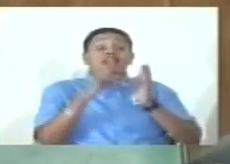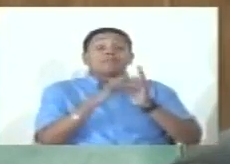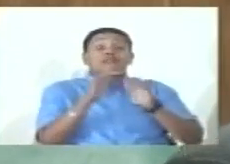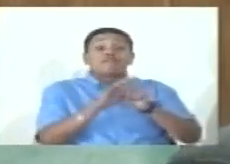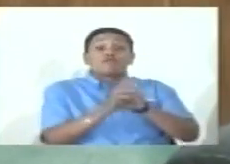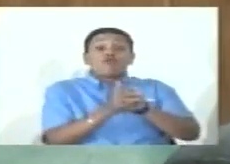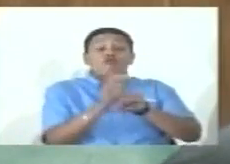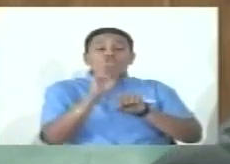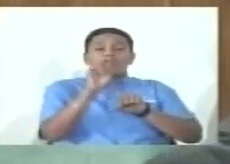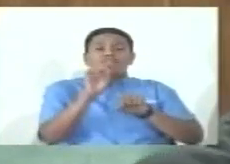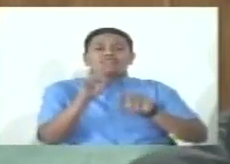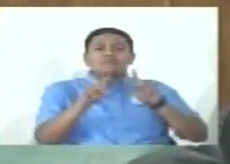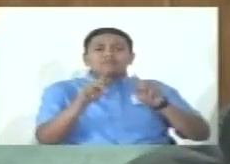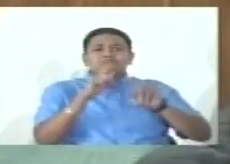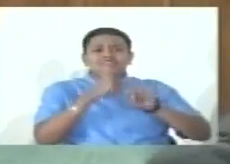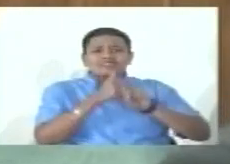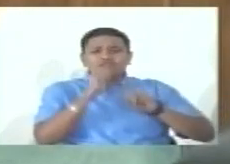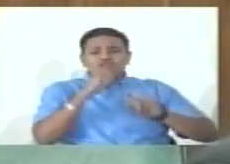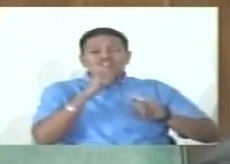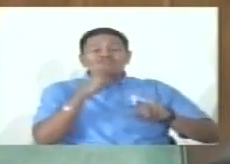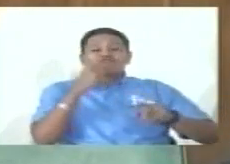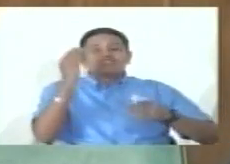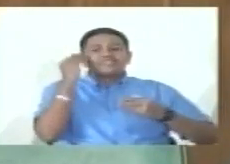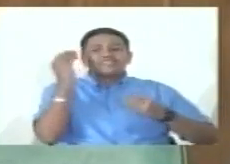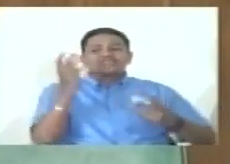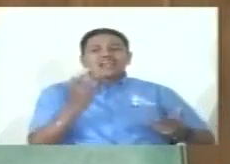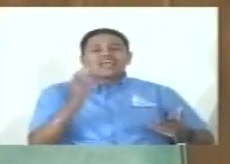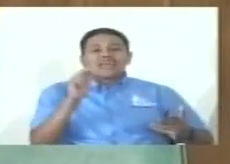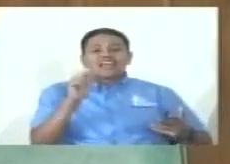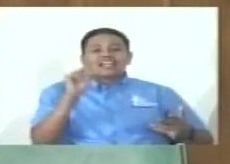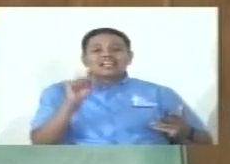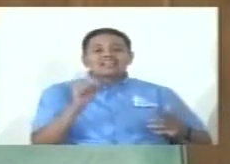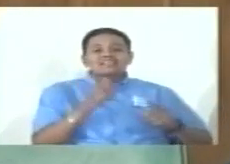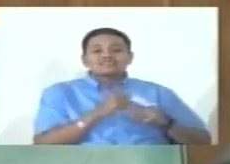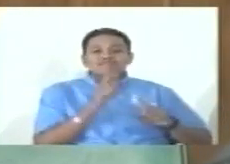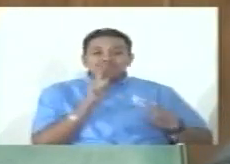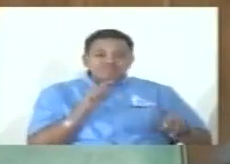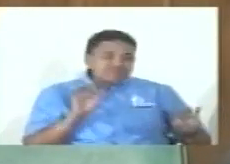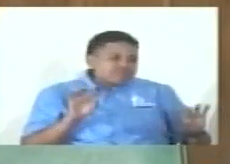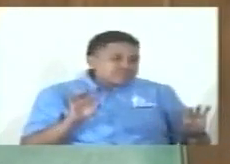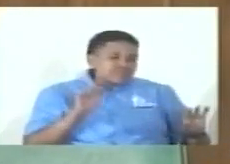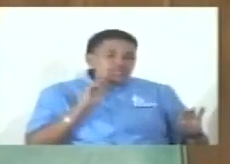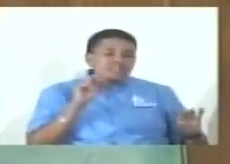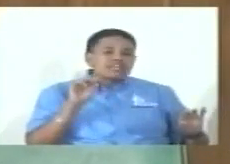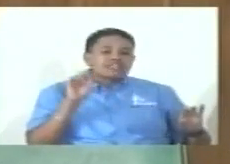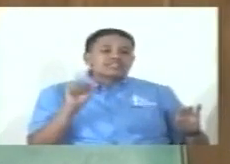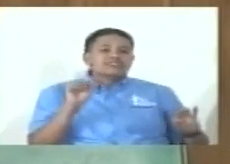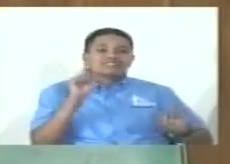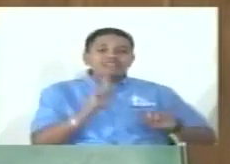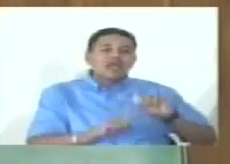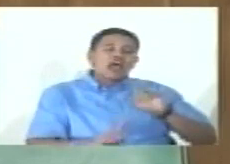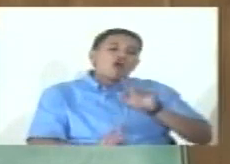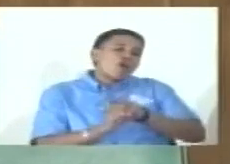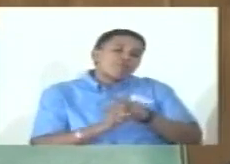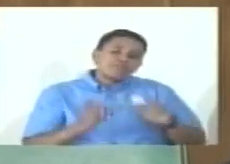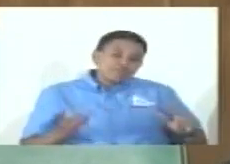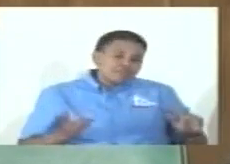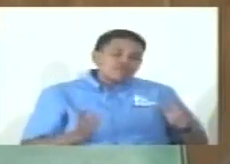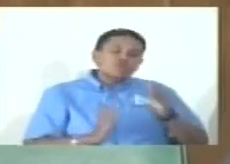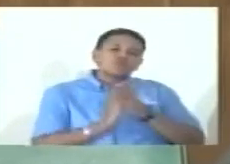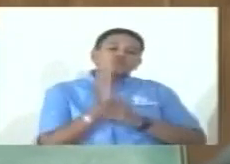and people suffering to be saying NIDS is the answer, as if NIDS could come by